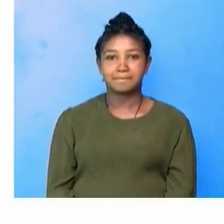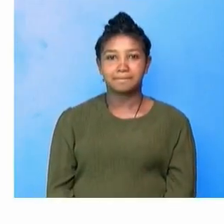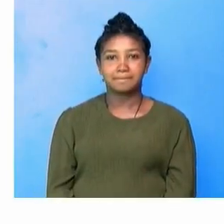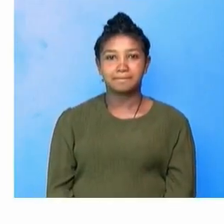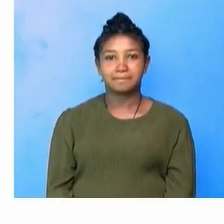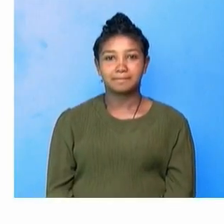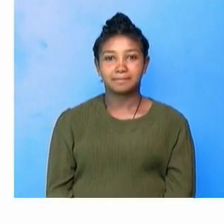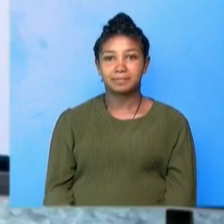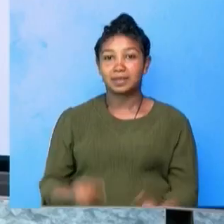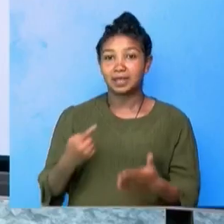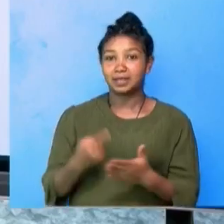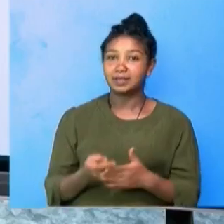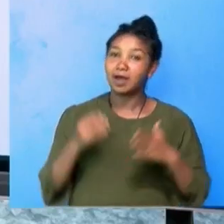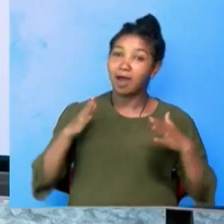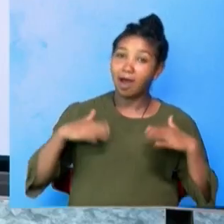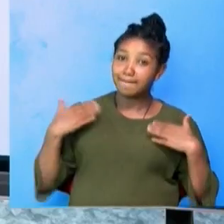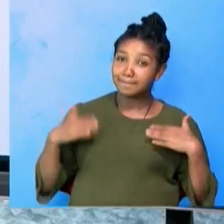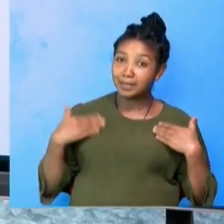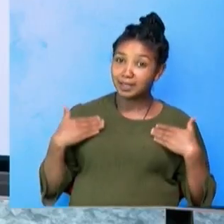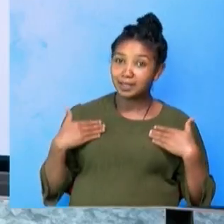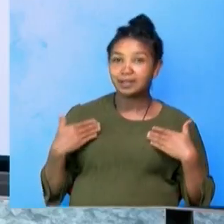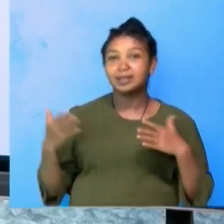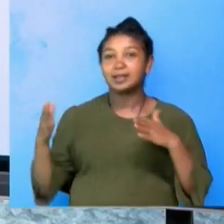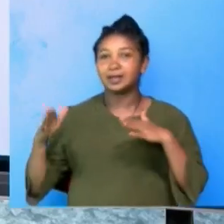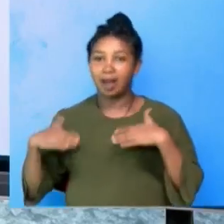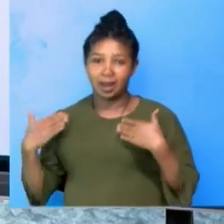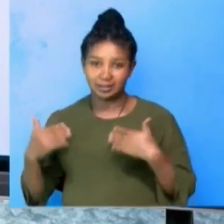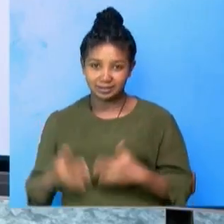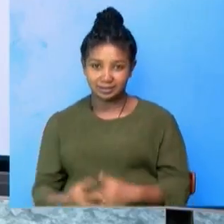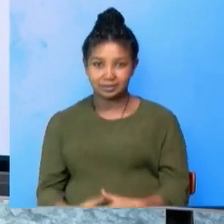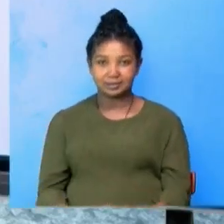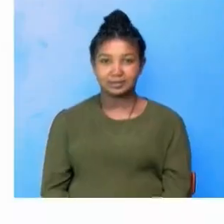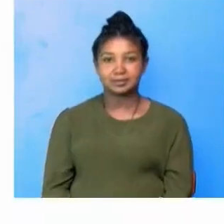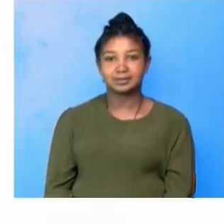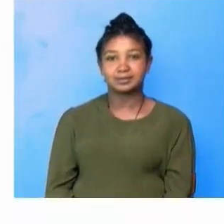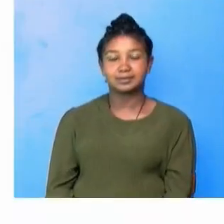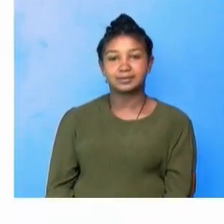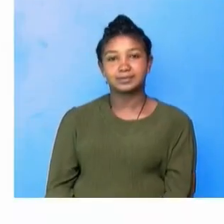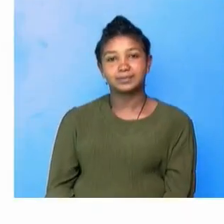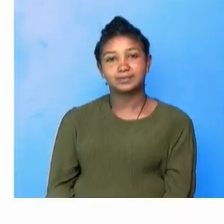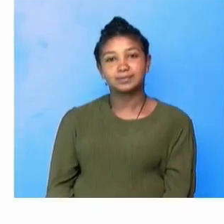Here is happy. Here is glad. Let us hear